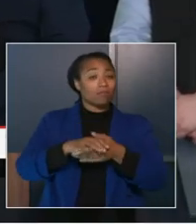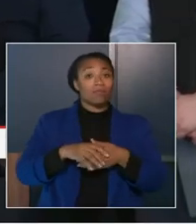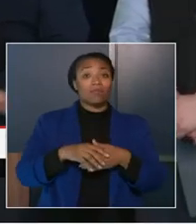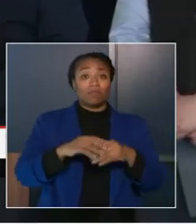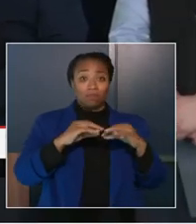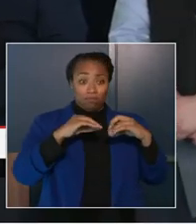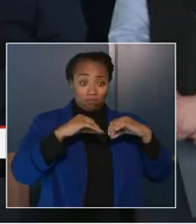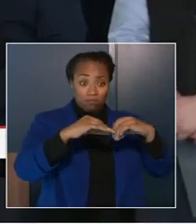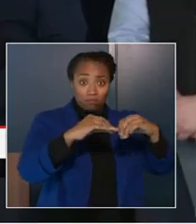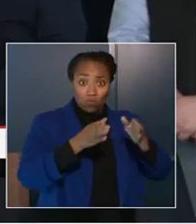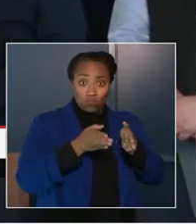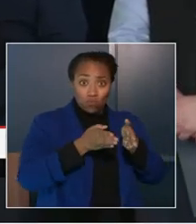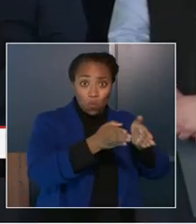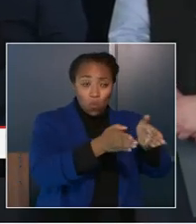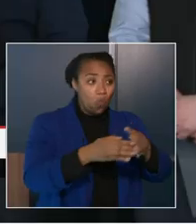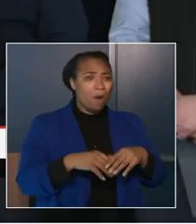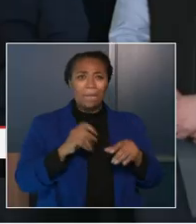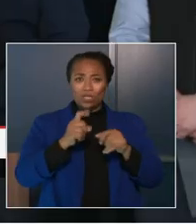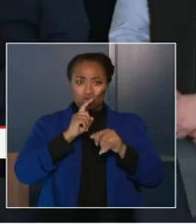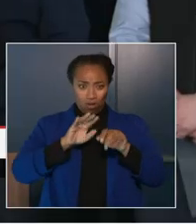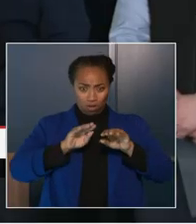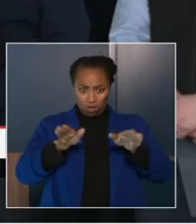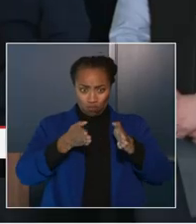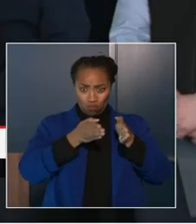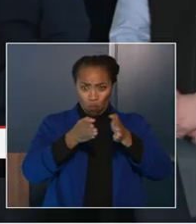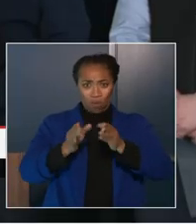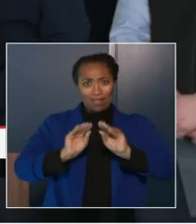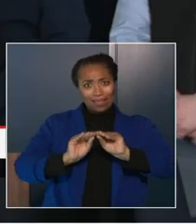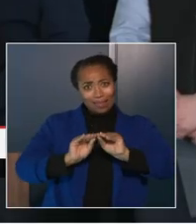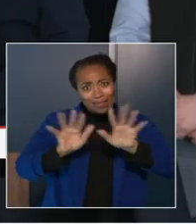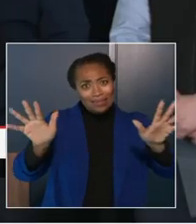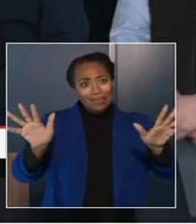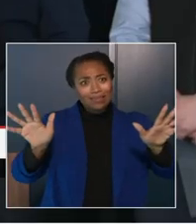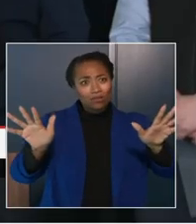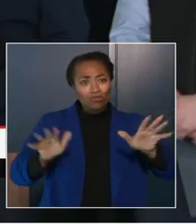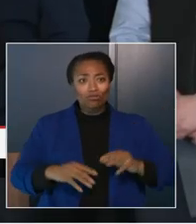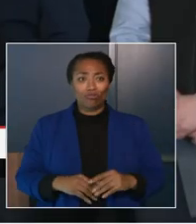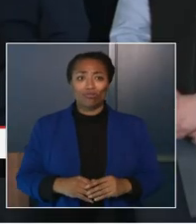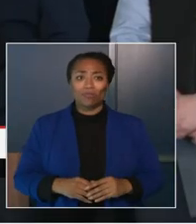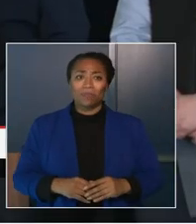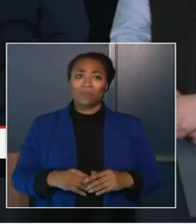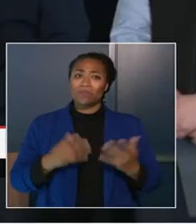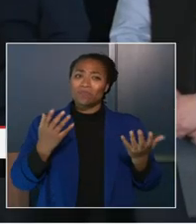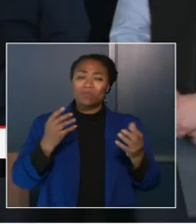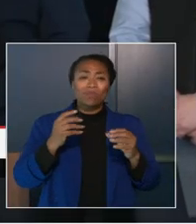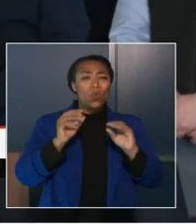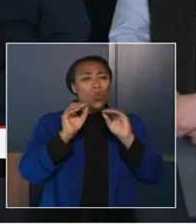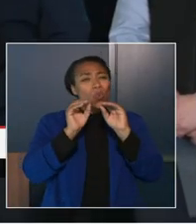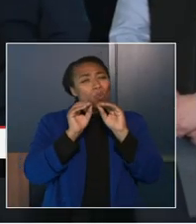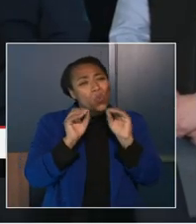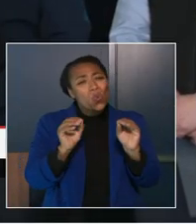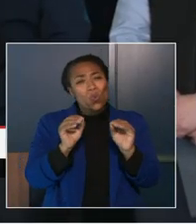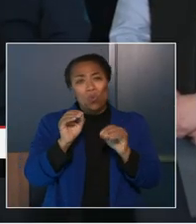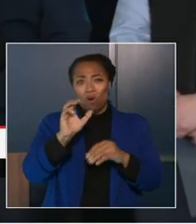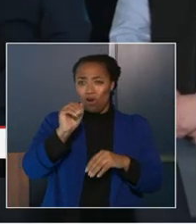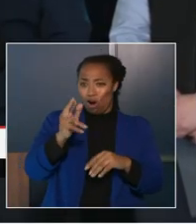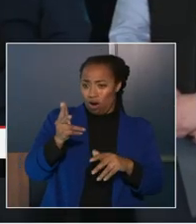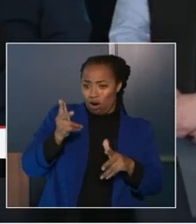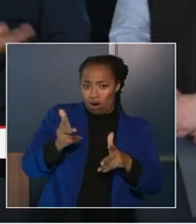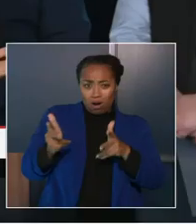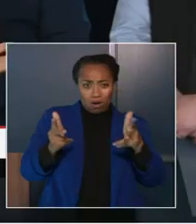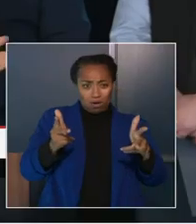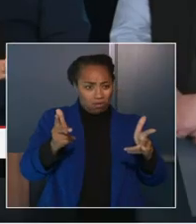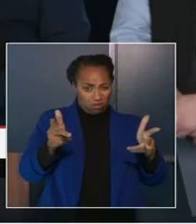are no cars on those snow emergency routes. And they have been carefully selected around the city